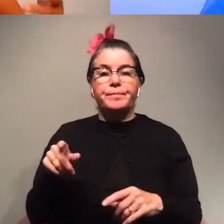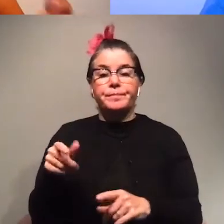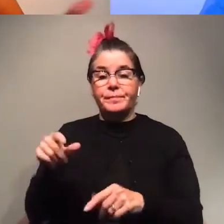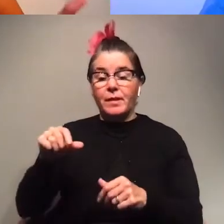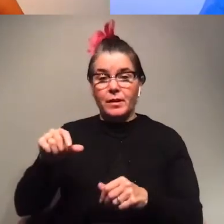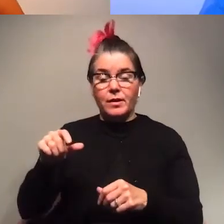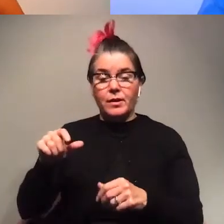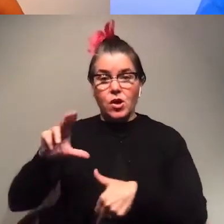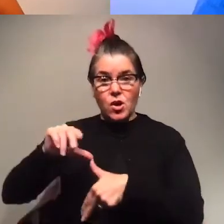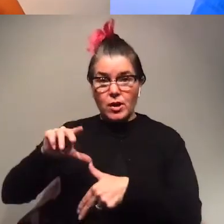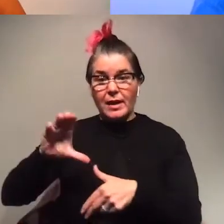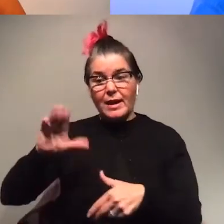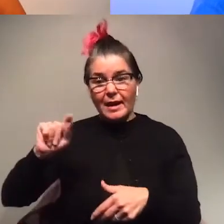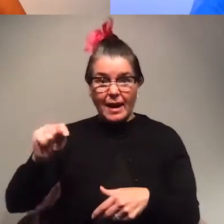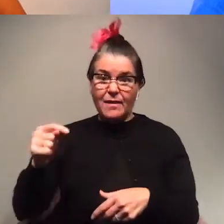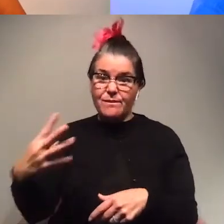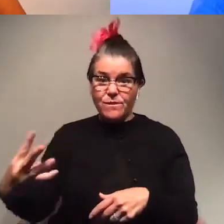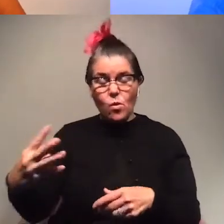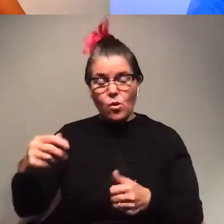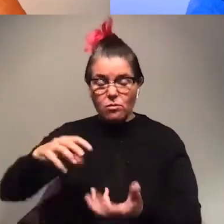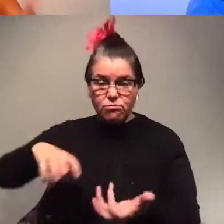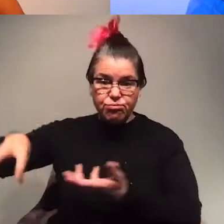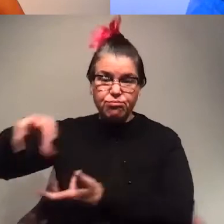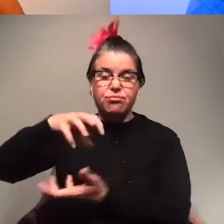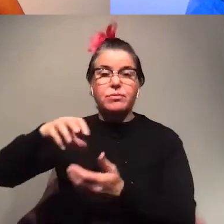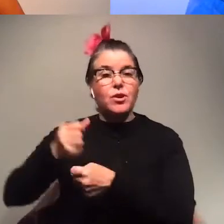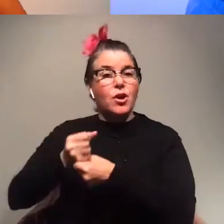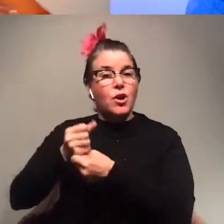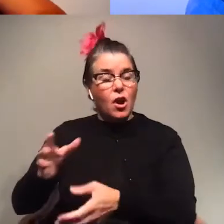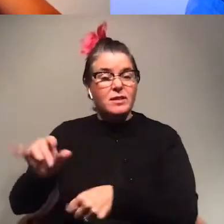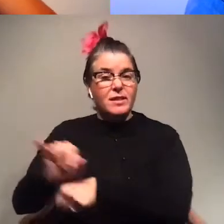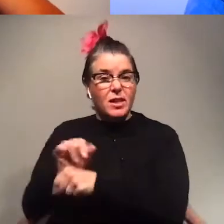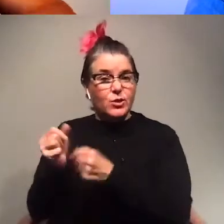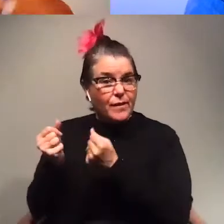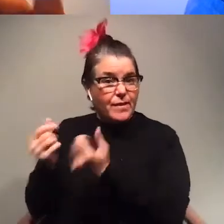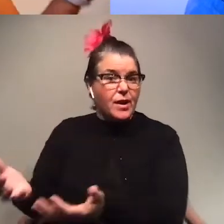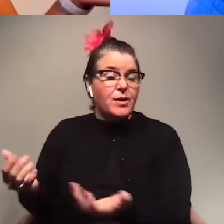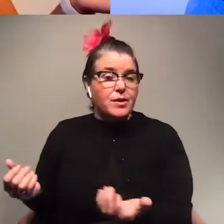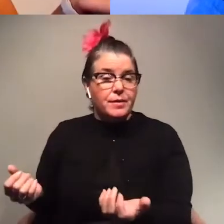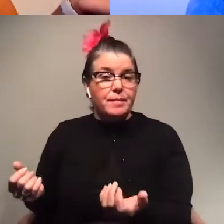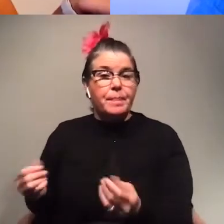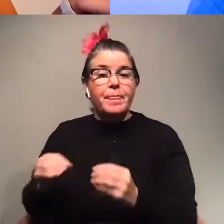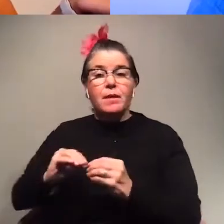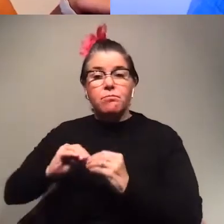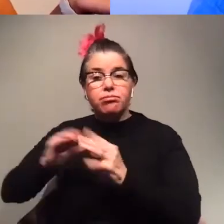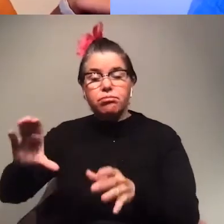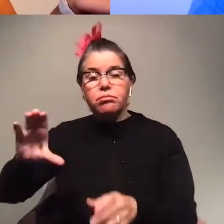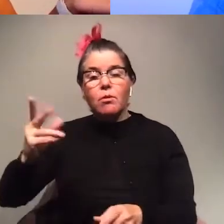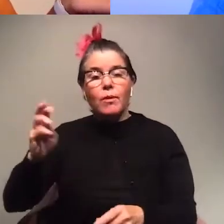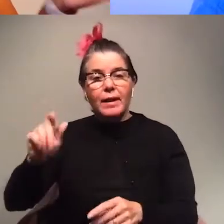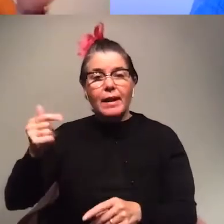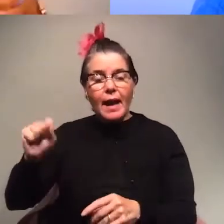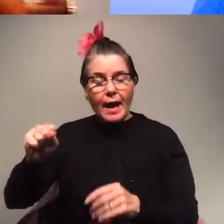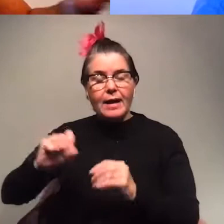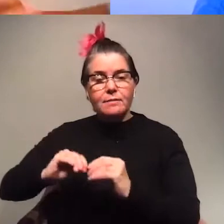huge like Cat 4 storm actually caused an industrial fire, and that released chlorine gas into the